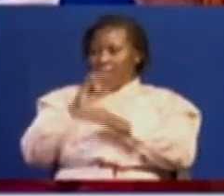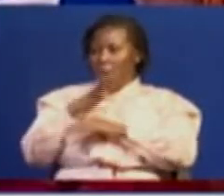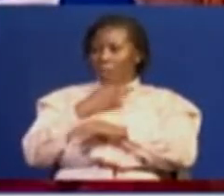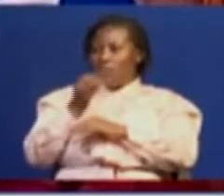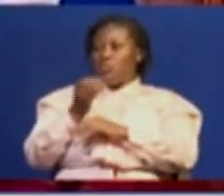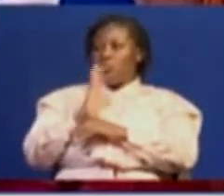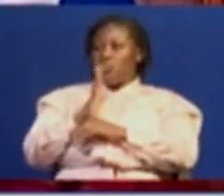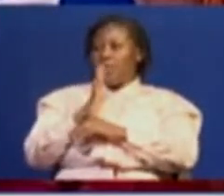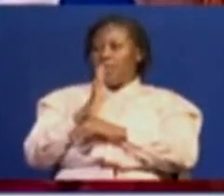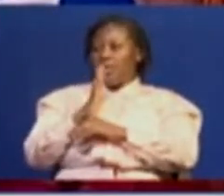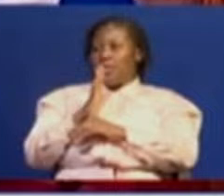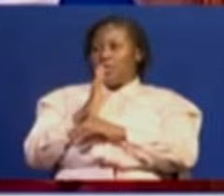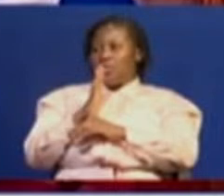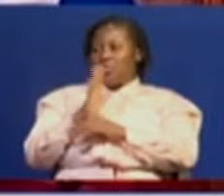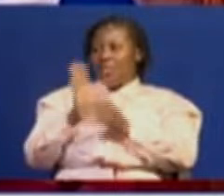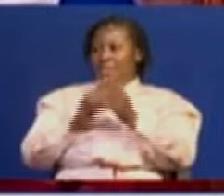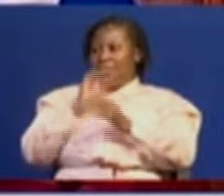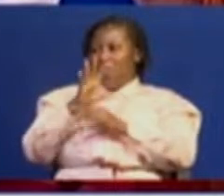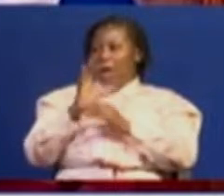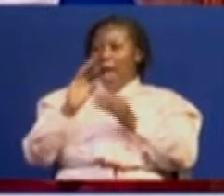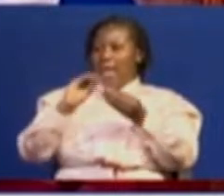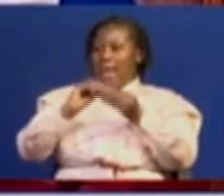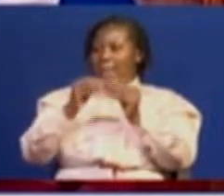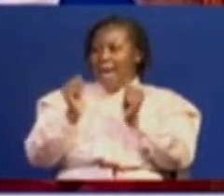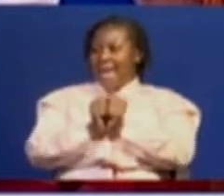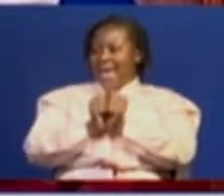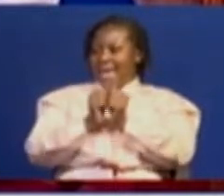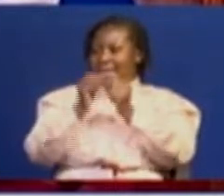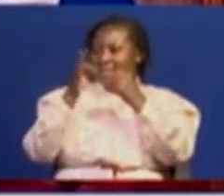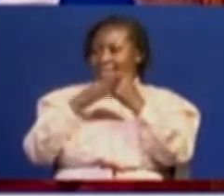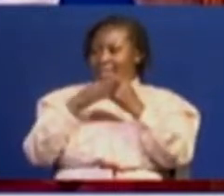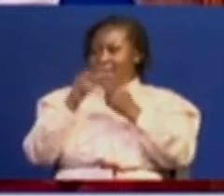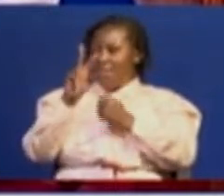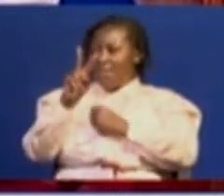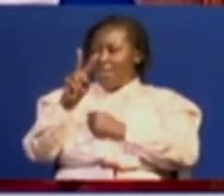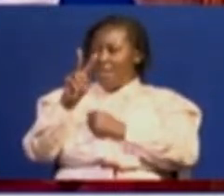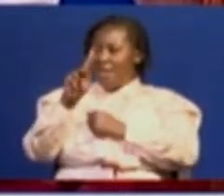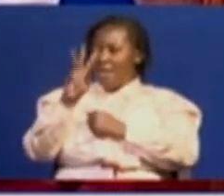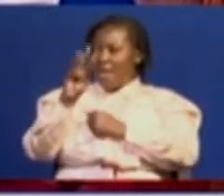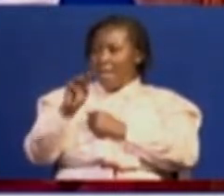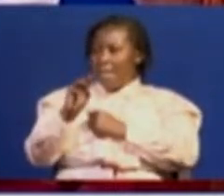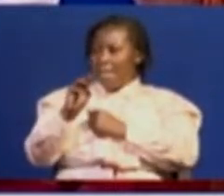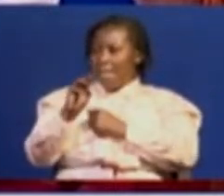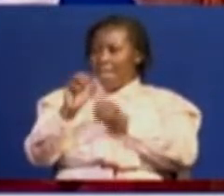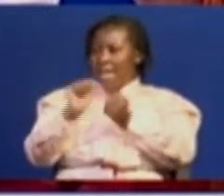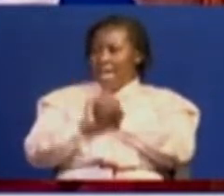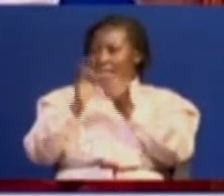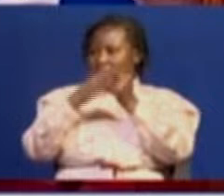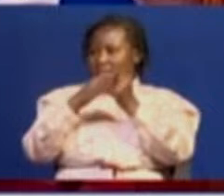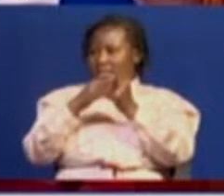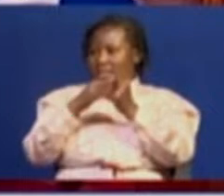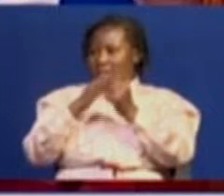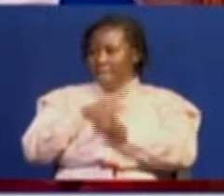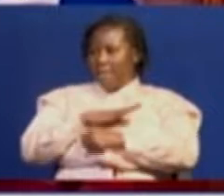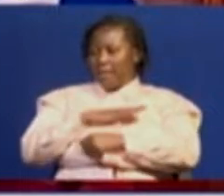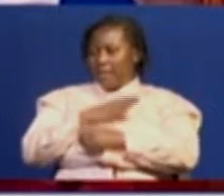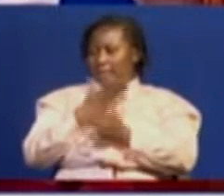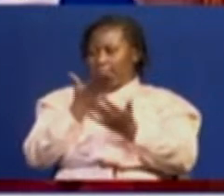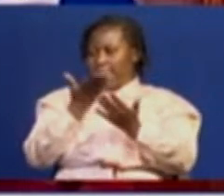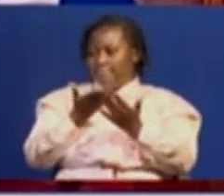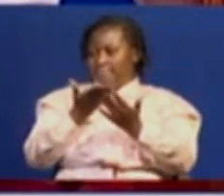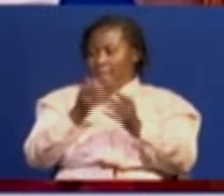the video, I want you to speak to the said video number 18, VKM 18. Can be